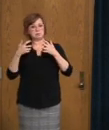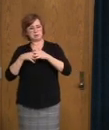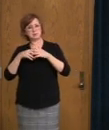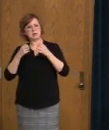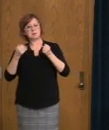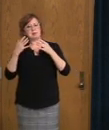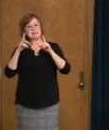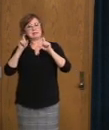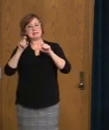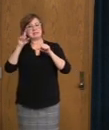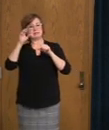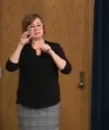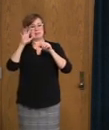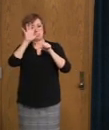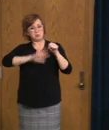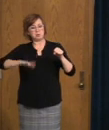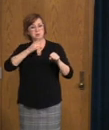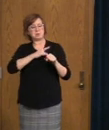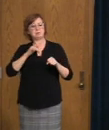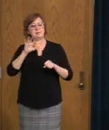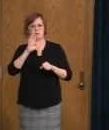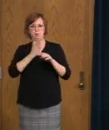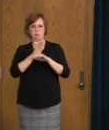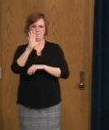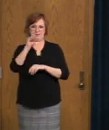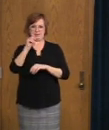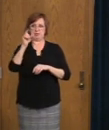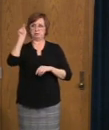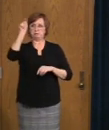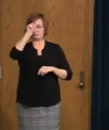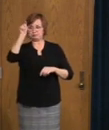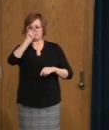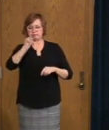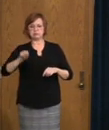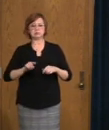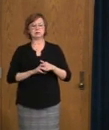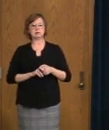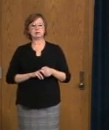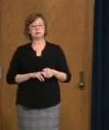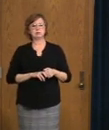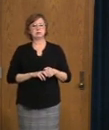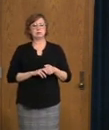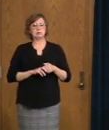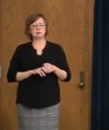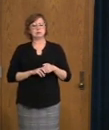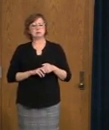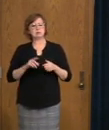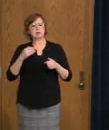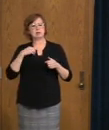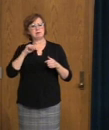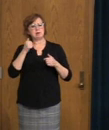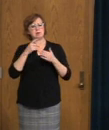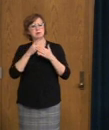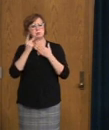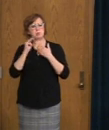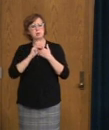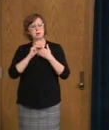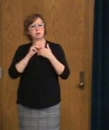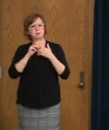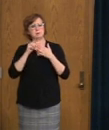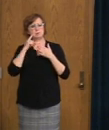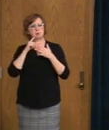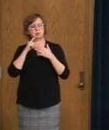also pursuing a number of new initiatives to improve our testing capacity with the rollout of point-of-care